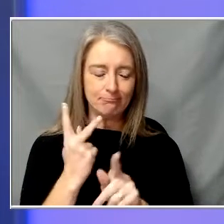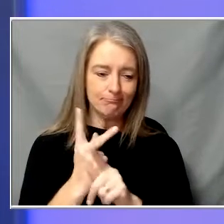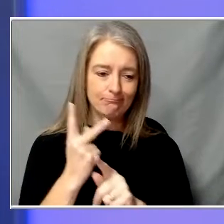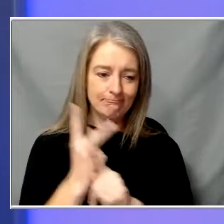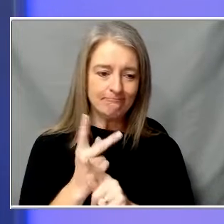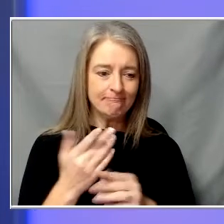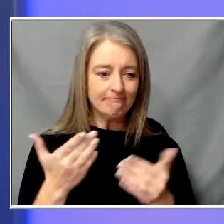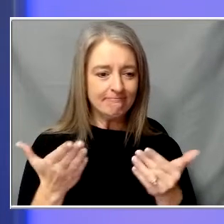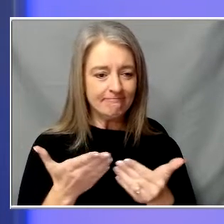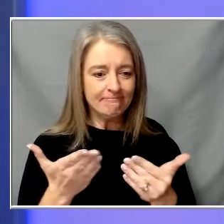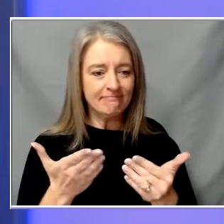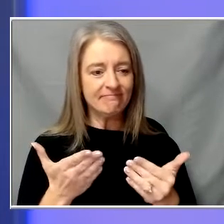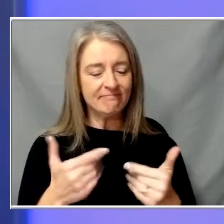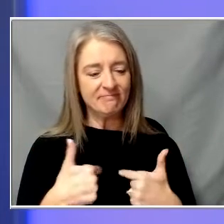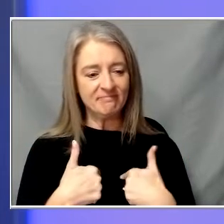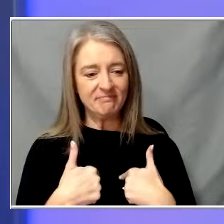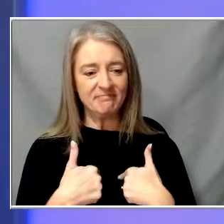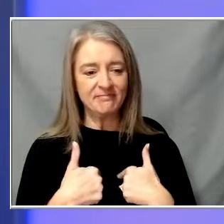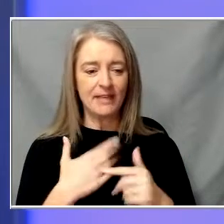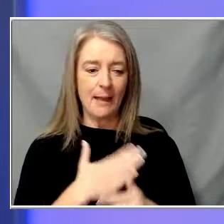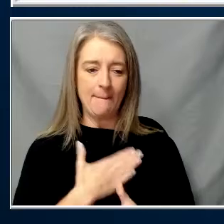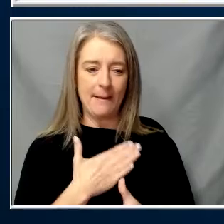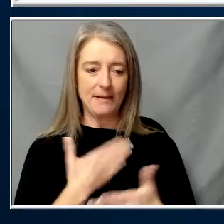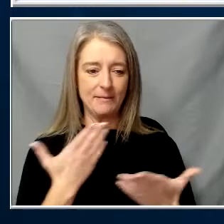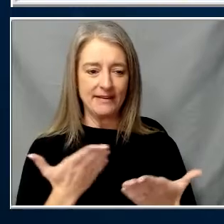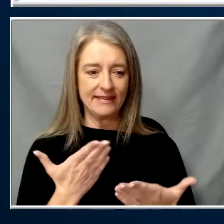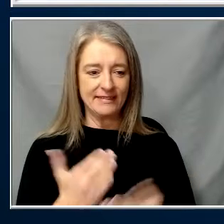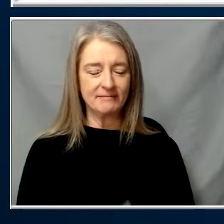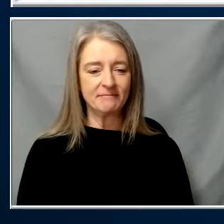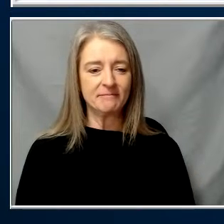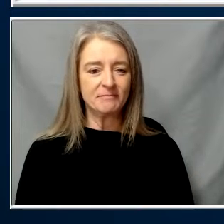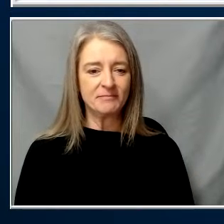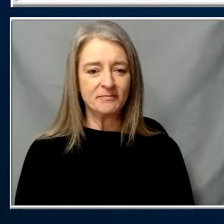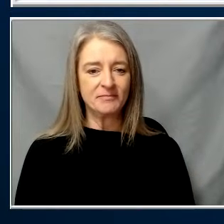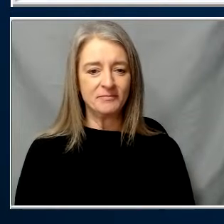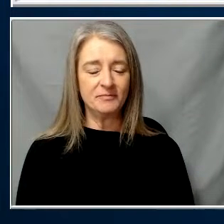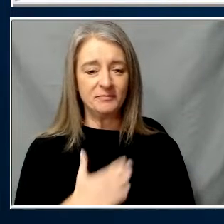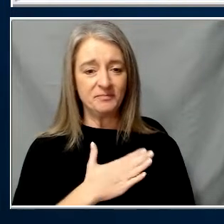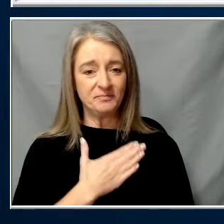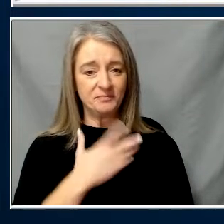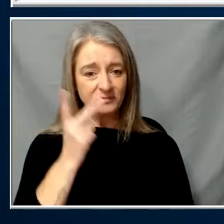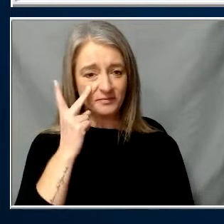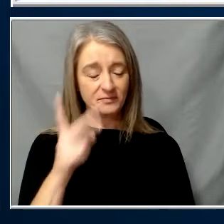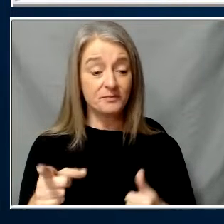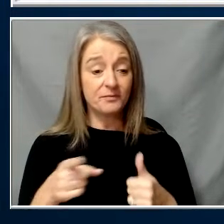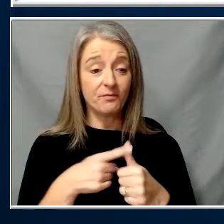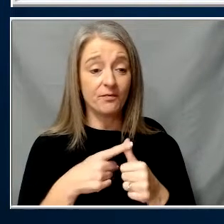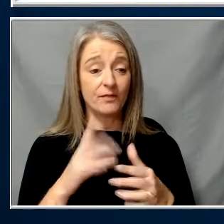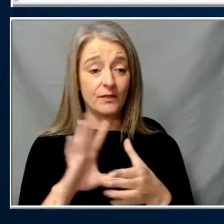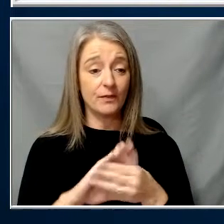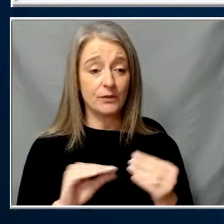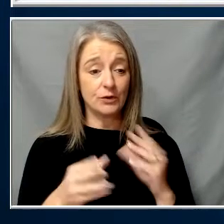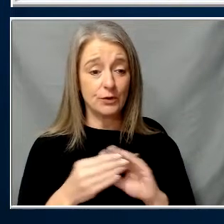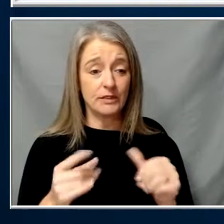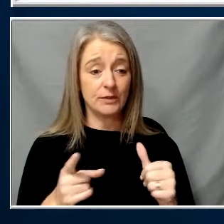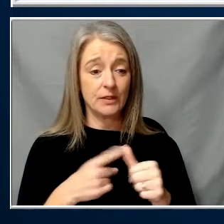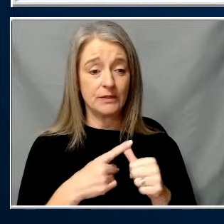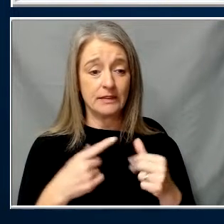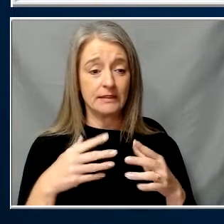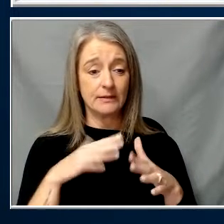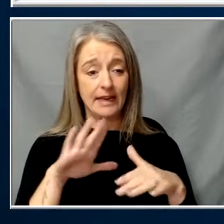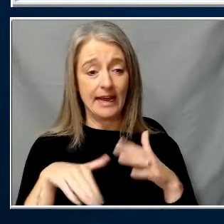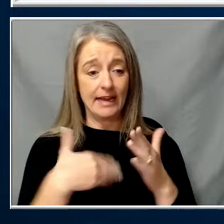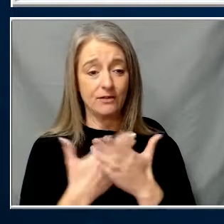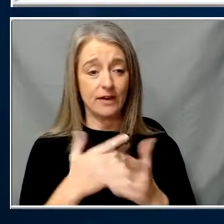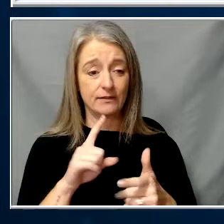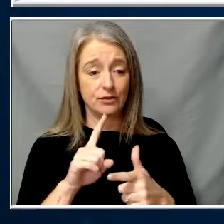and glad to be here. So thanks for having me. So great to see you. You were actually one of the first stories I did when I came here to the health system and started